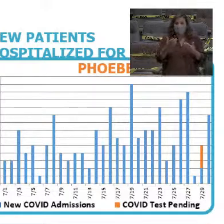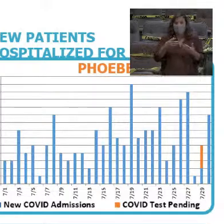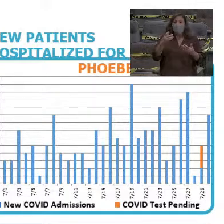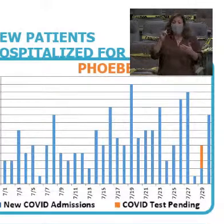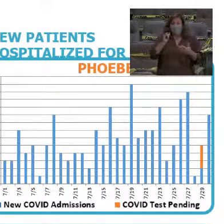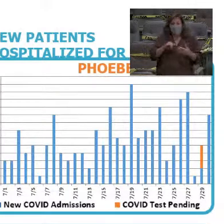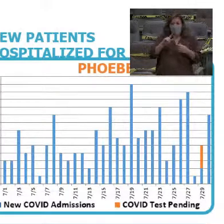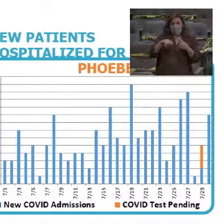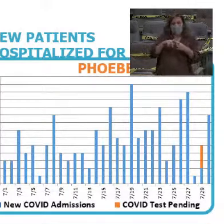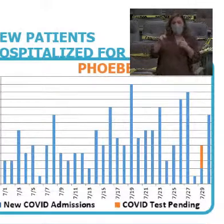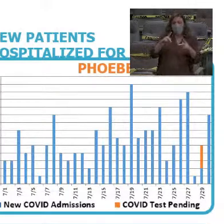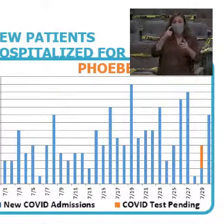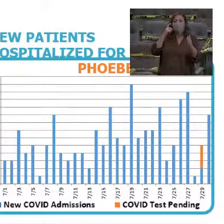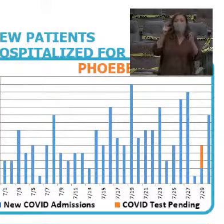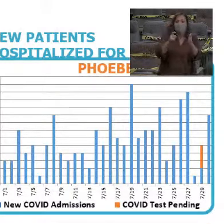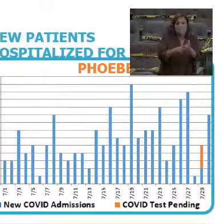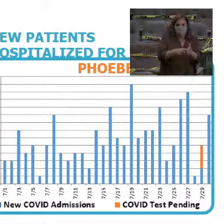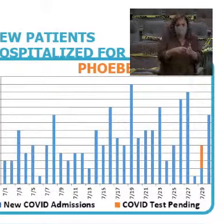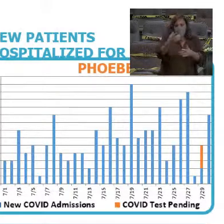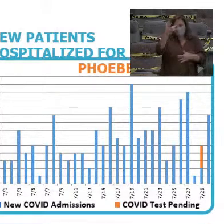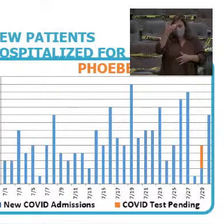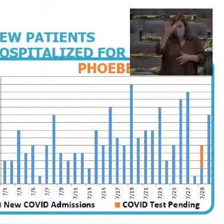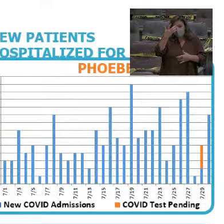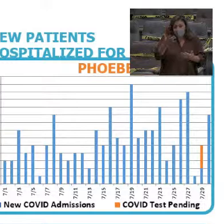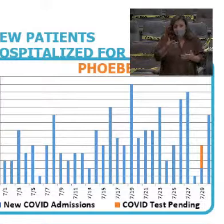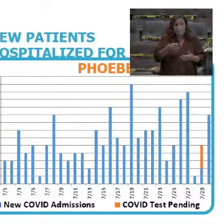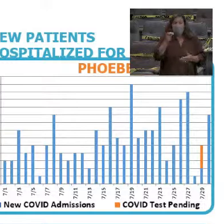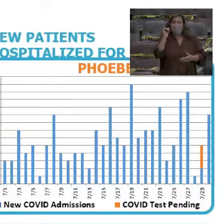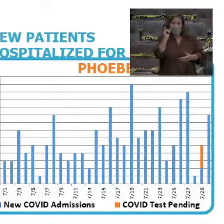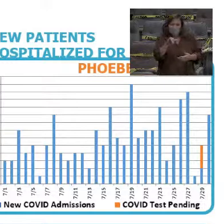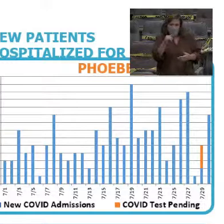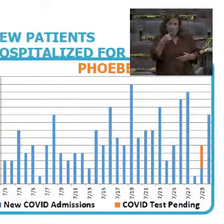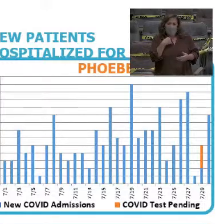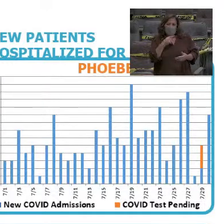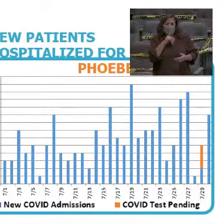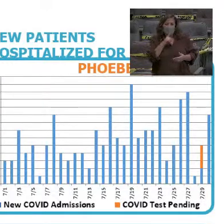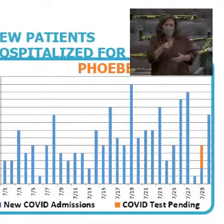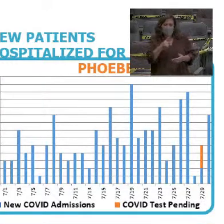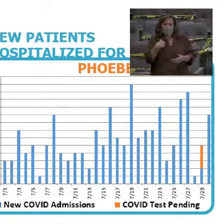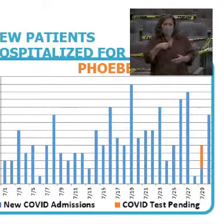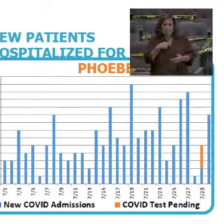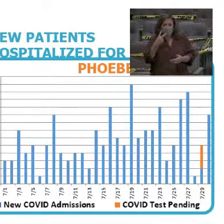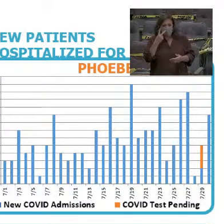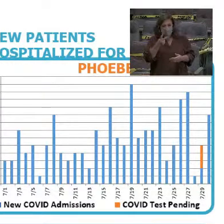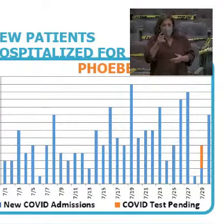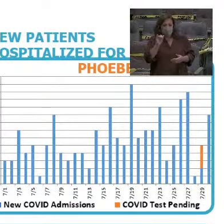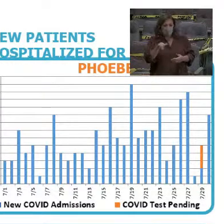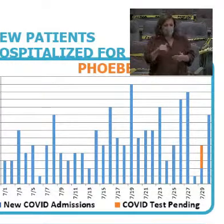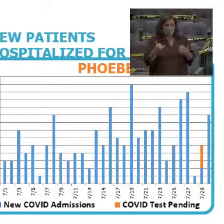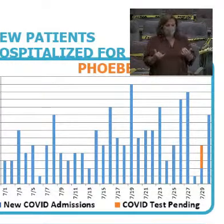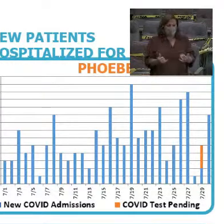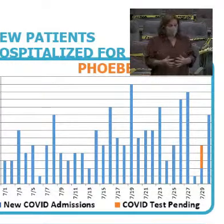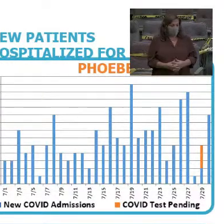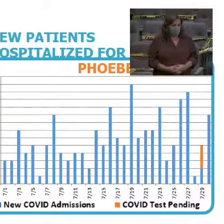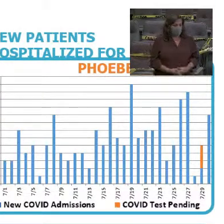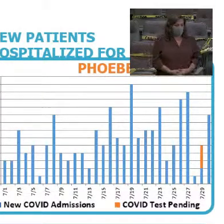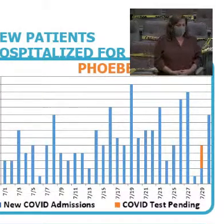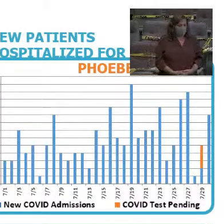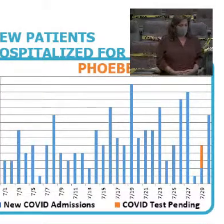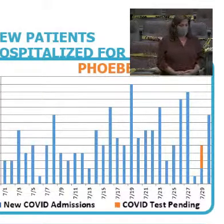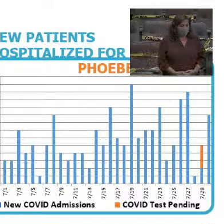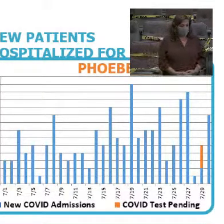And I think that's certainly the phenomenon that we're seeing in our community across the state and nationally